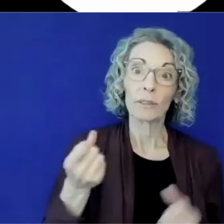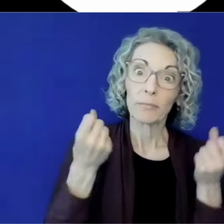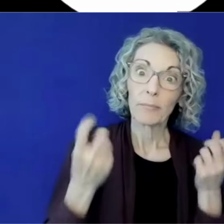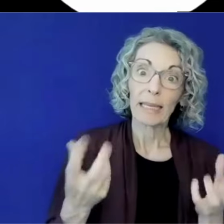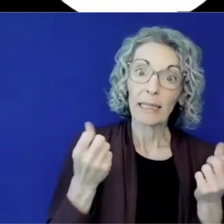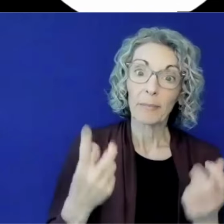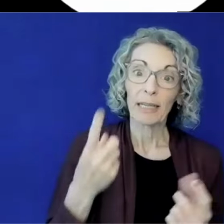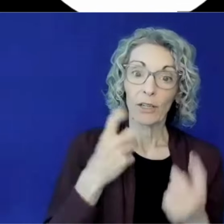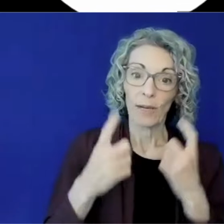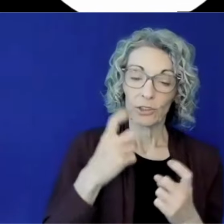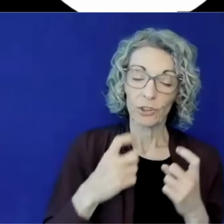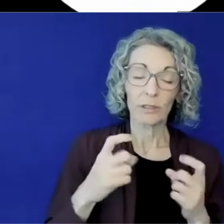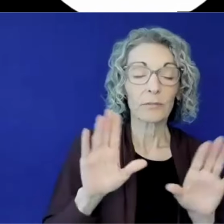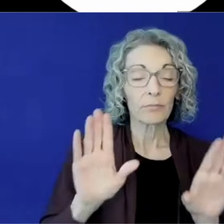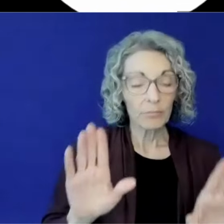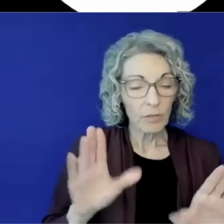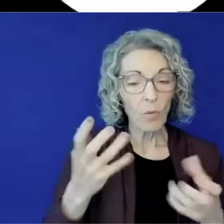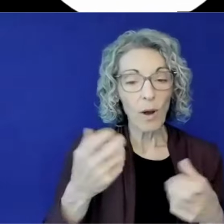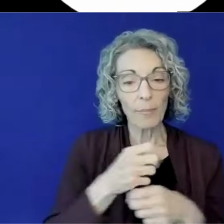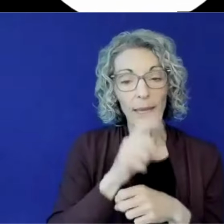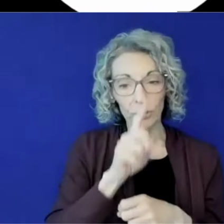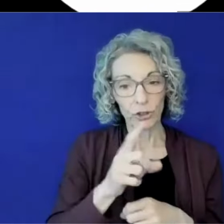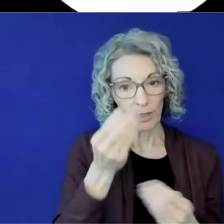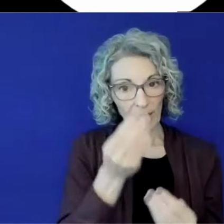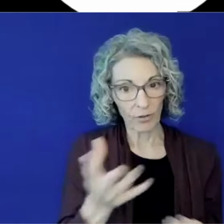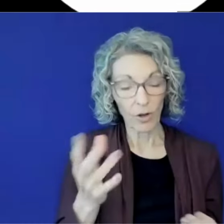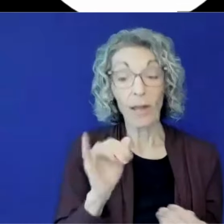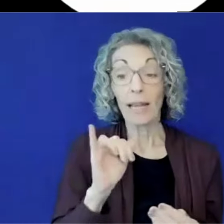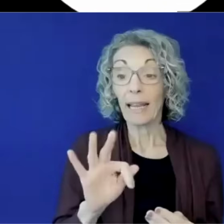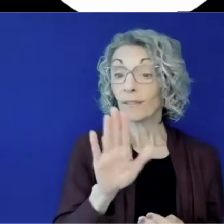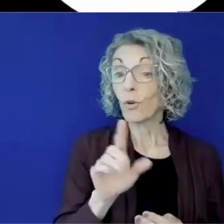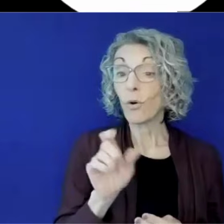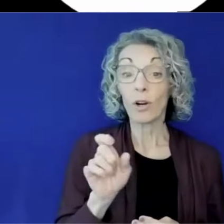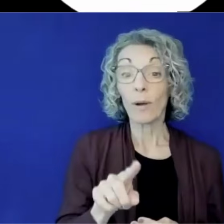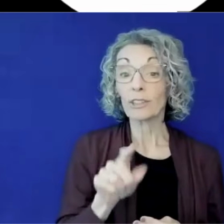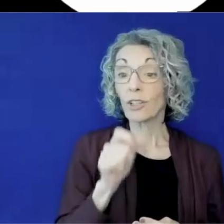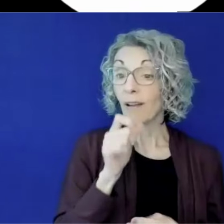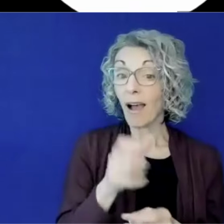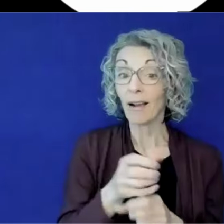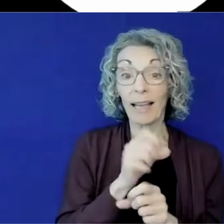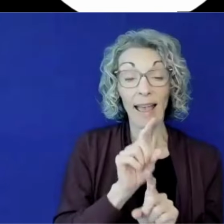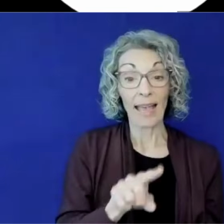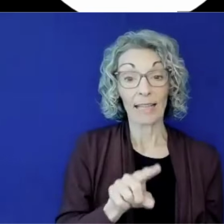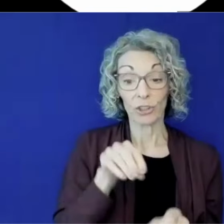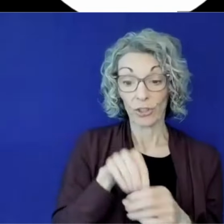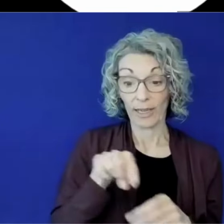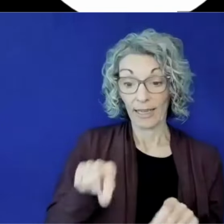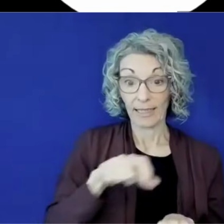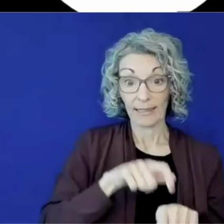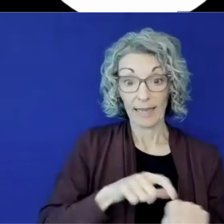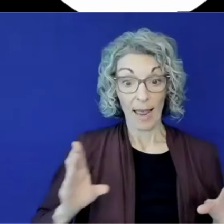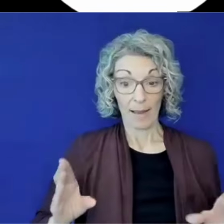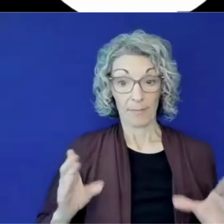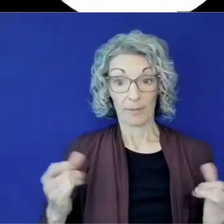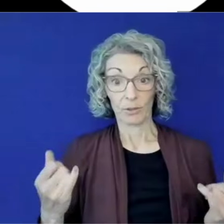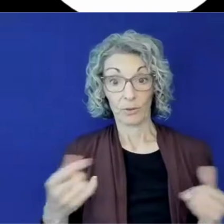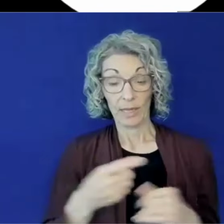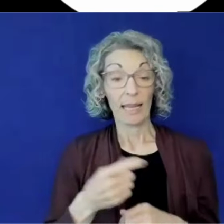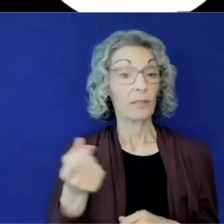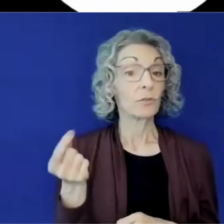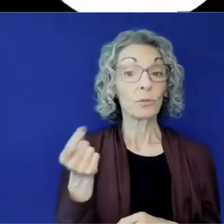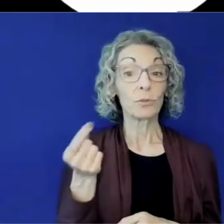And I just want to assure everybody that if your question does not get answered in the time frame that we have, what we